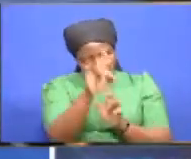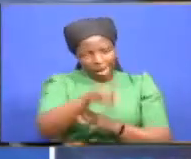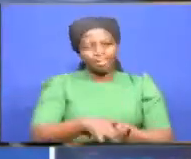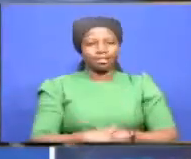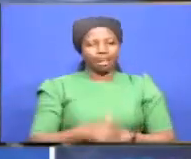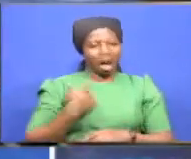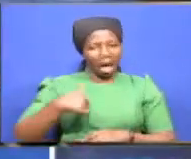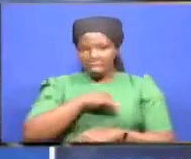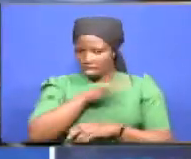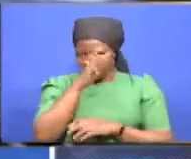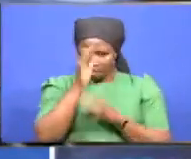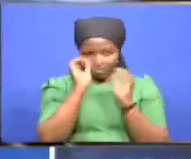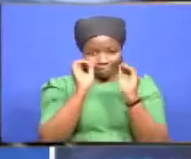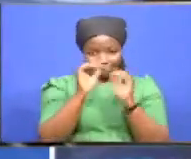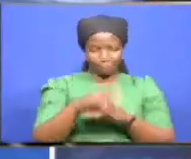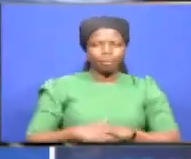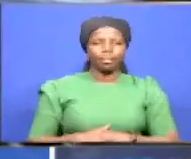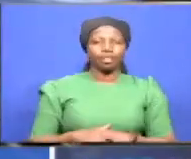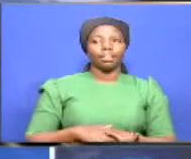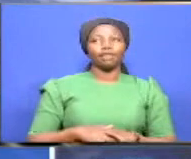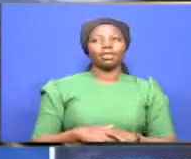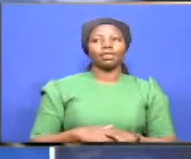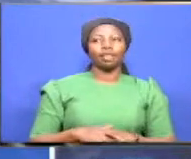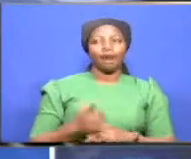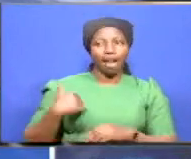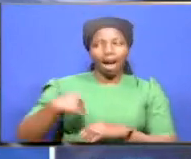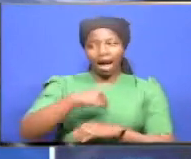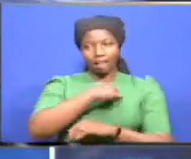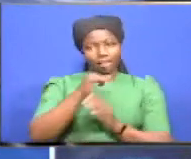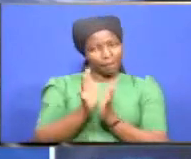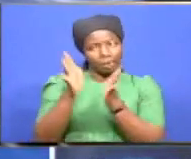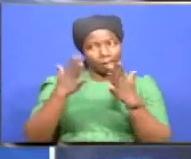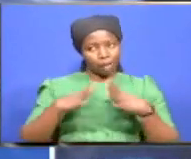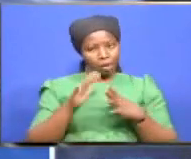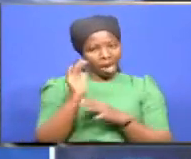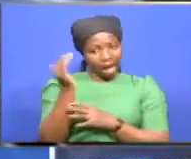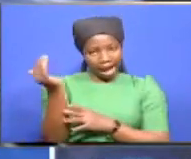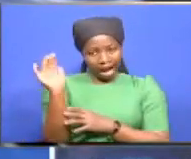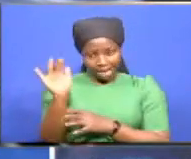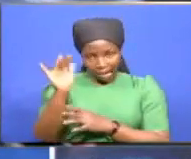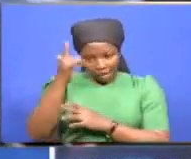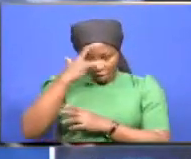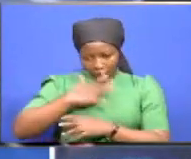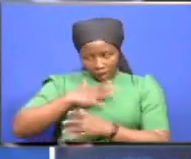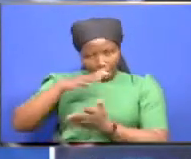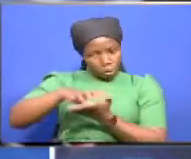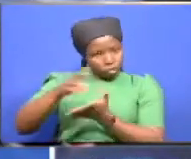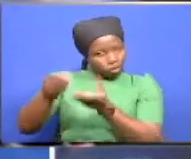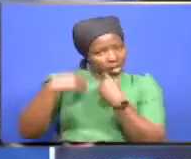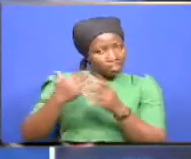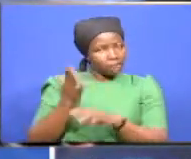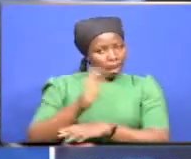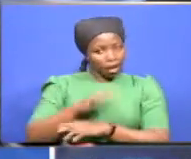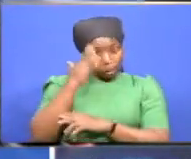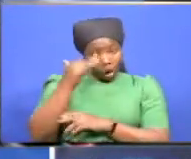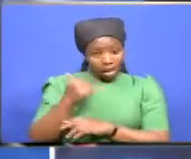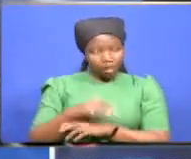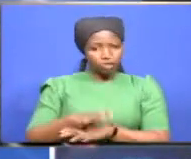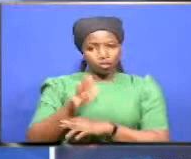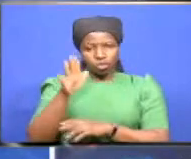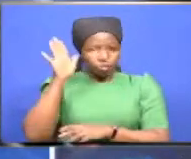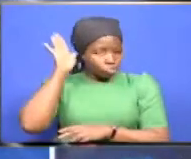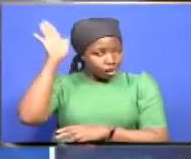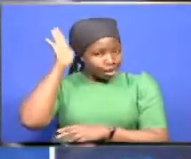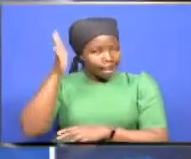Garissa. Kama sisi wananchi tunaomba kiti yetu iregeshwe kwa sababu bwana Duale ni kijana yetu, ni